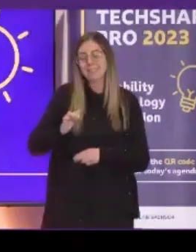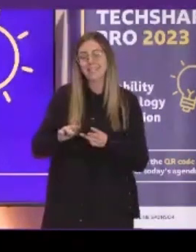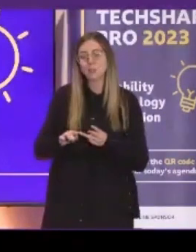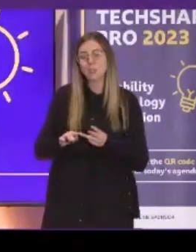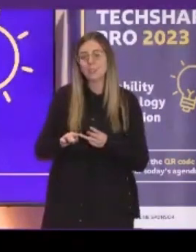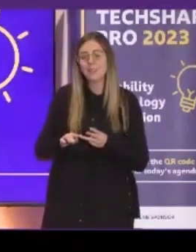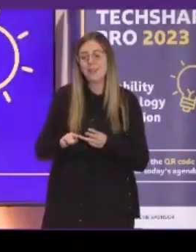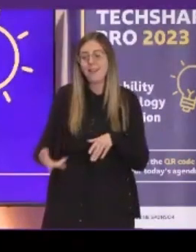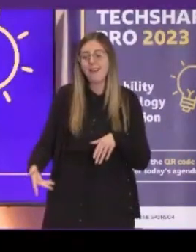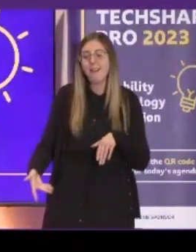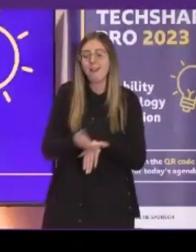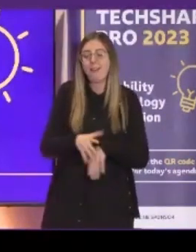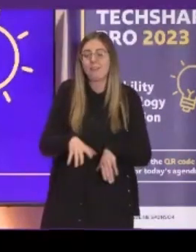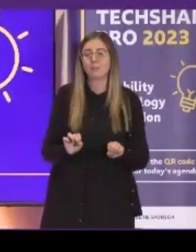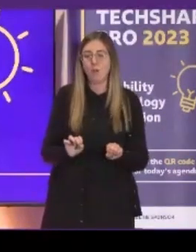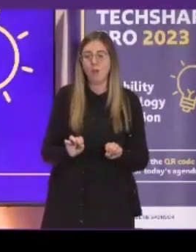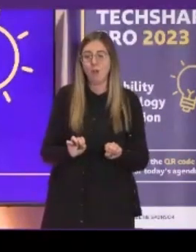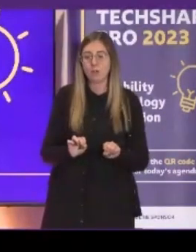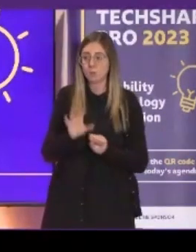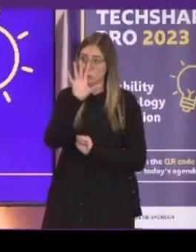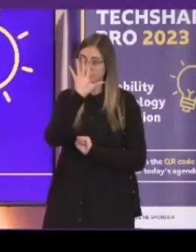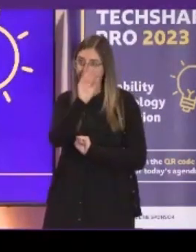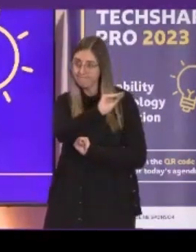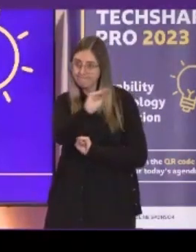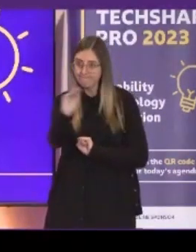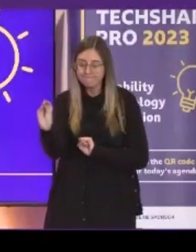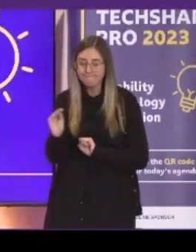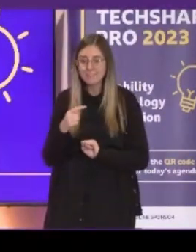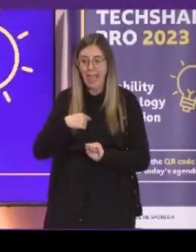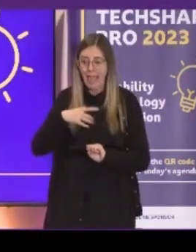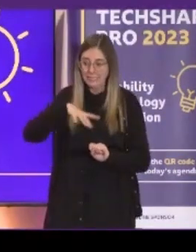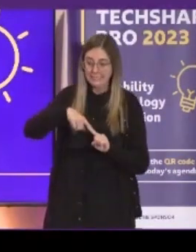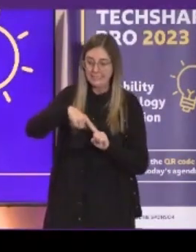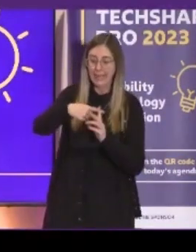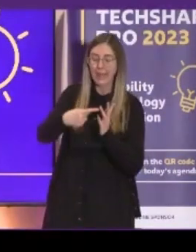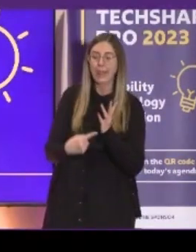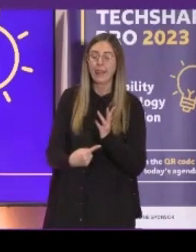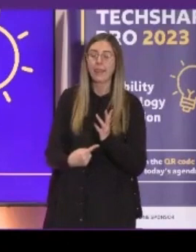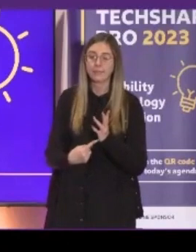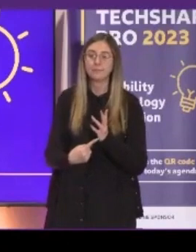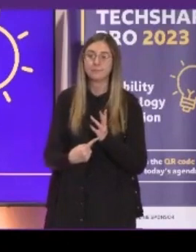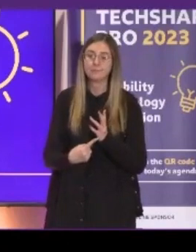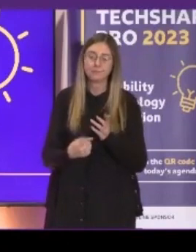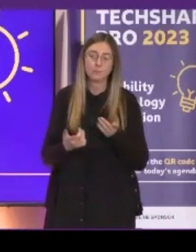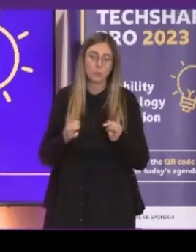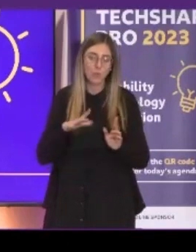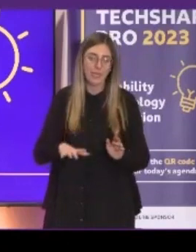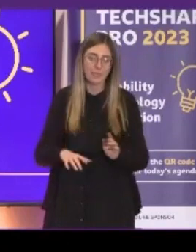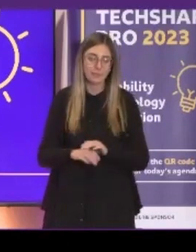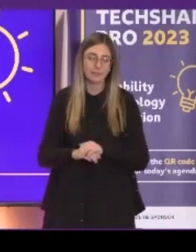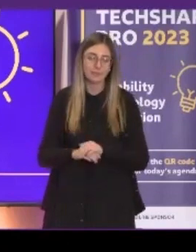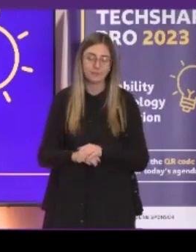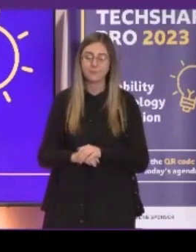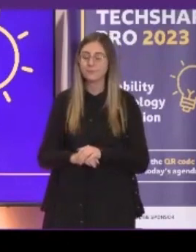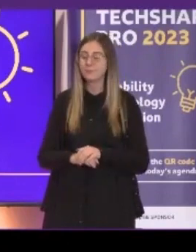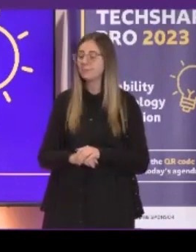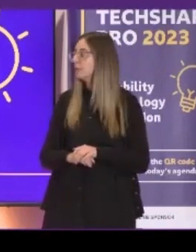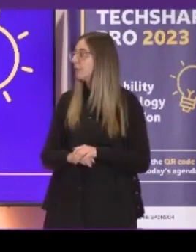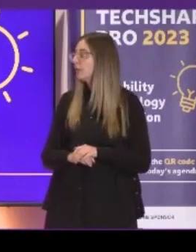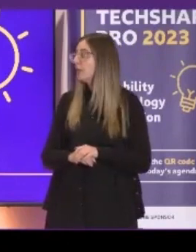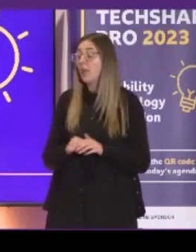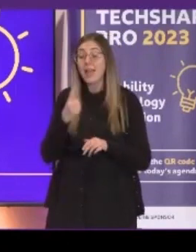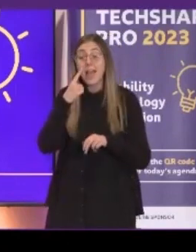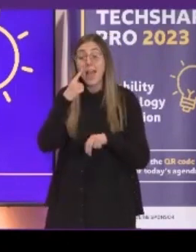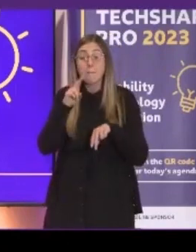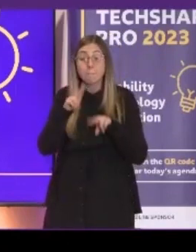the suppliers to let them know what you need their solutions to do. monitor and